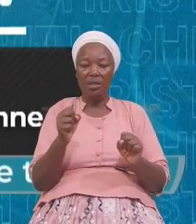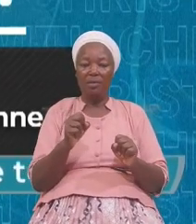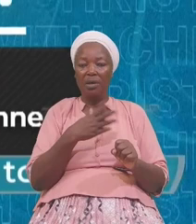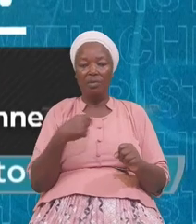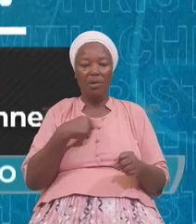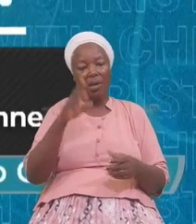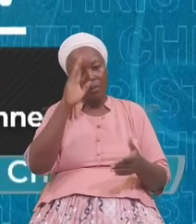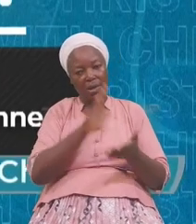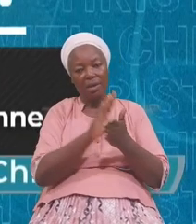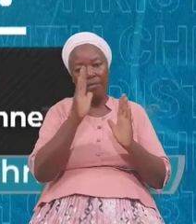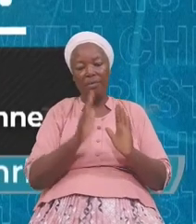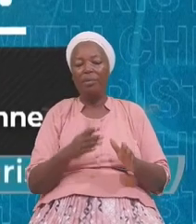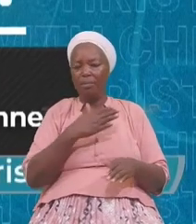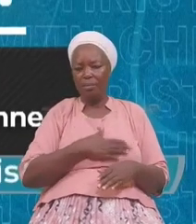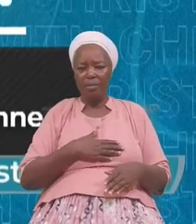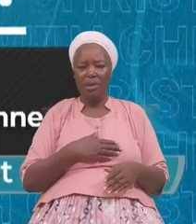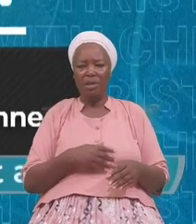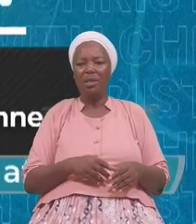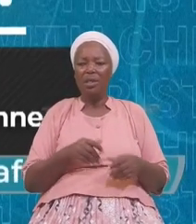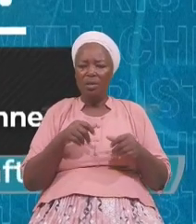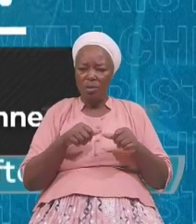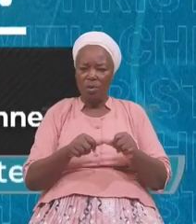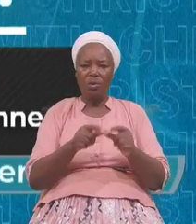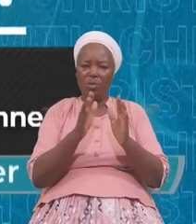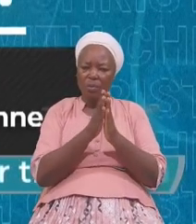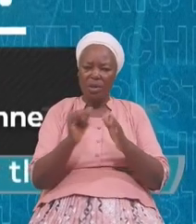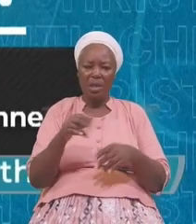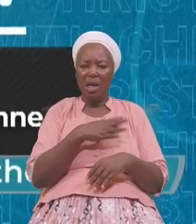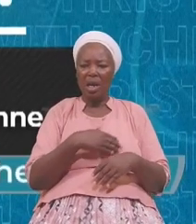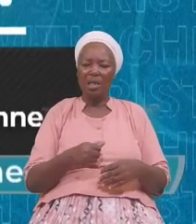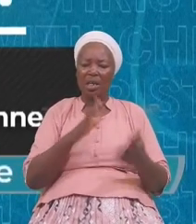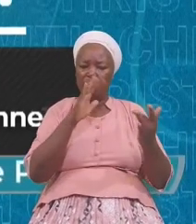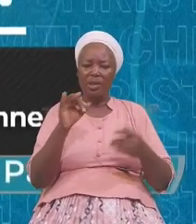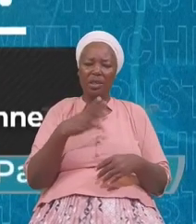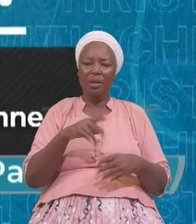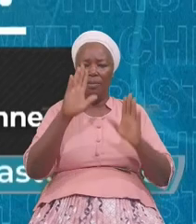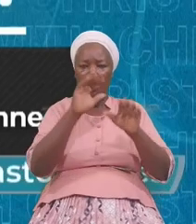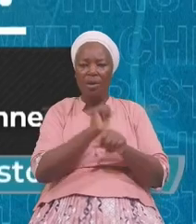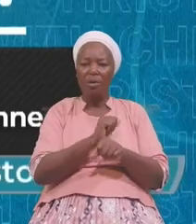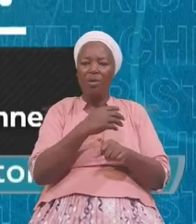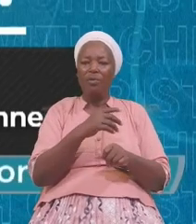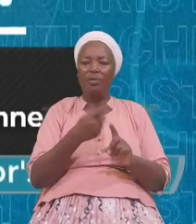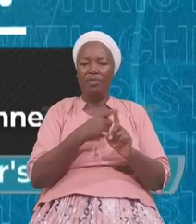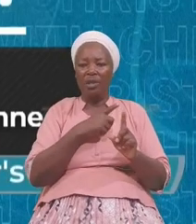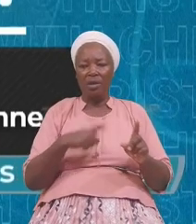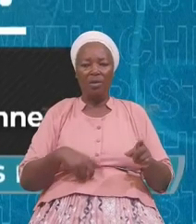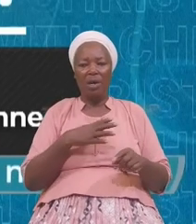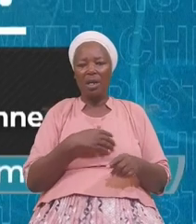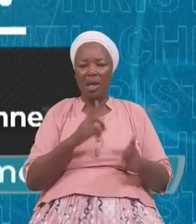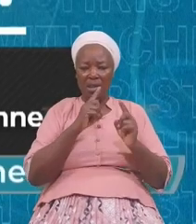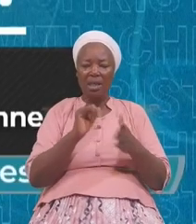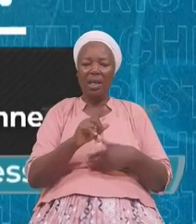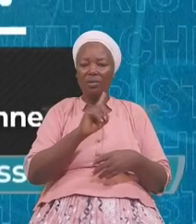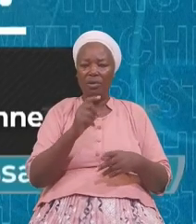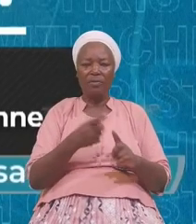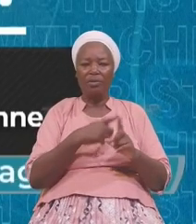why not bow down your head and begin to pray and answer the great question from the Lord Jesus Christ. What will thou that I